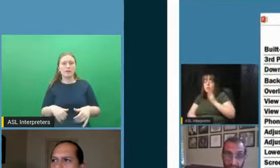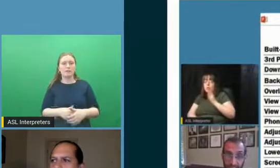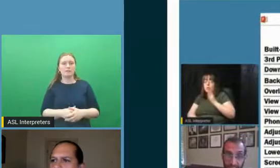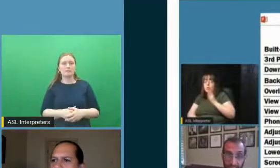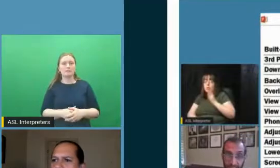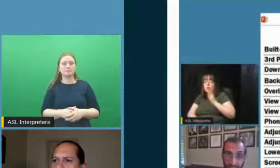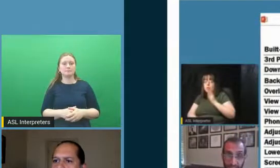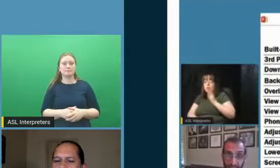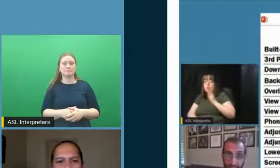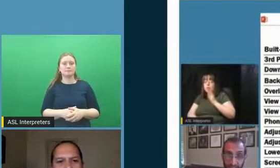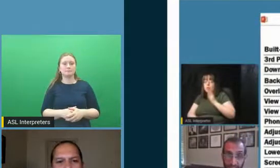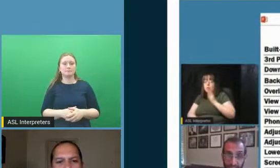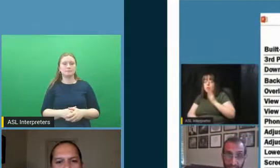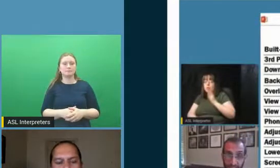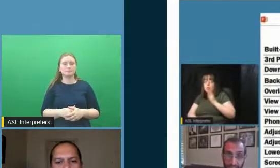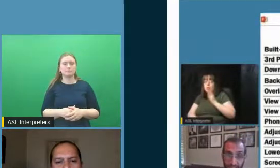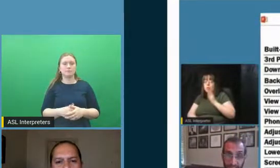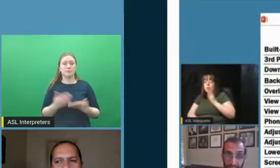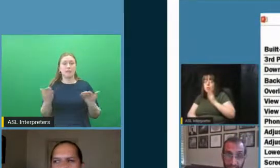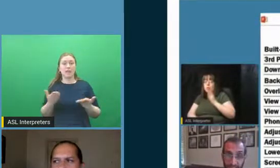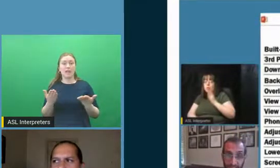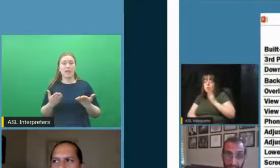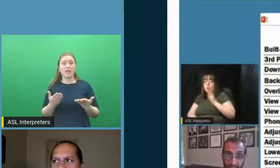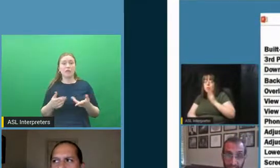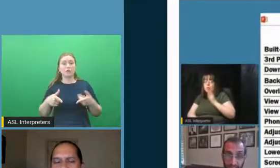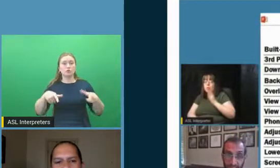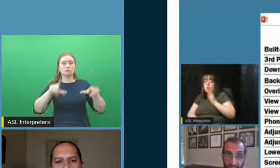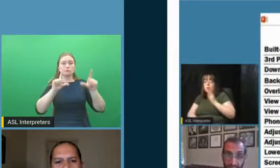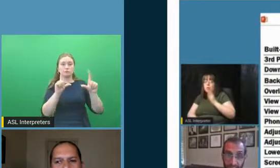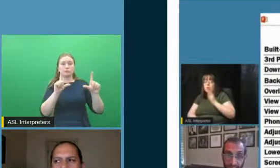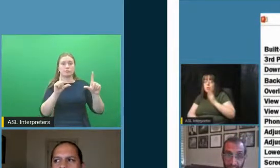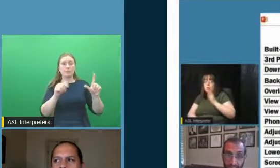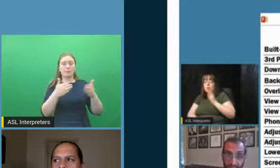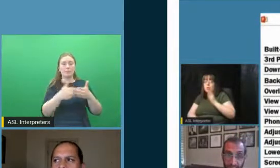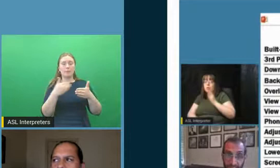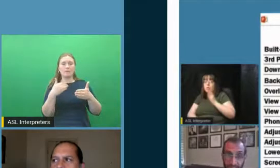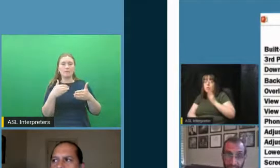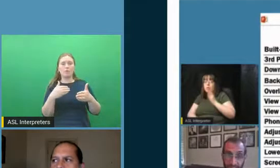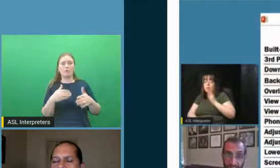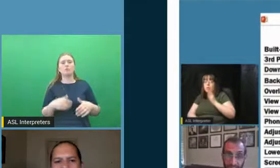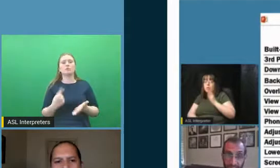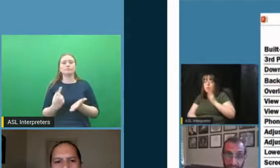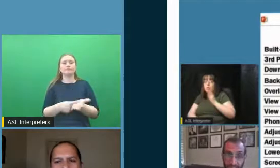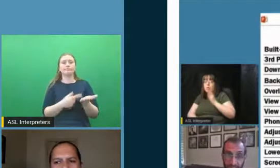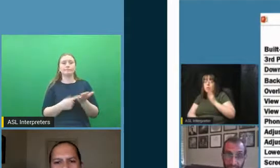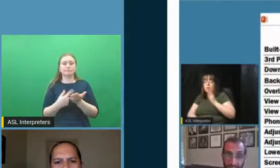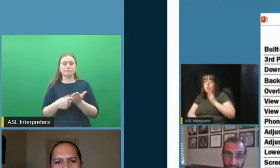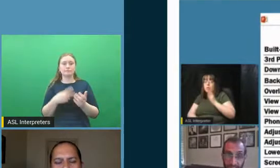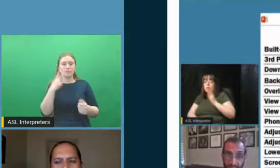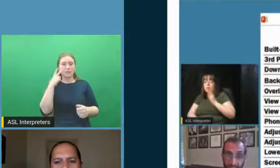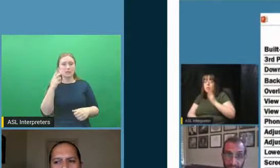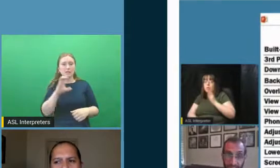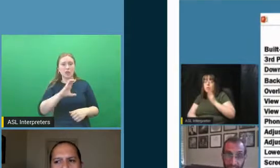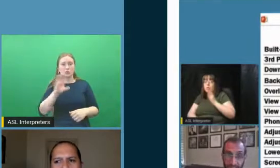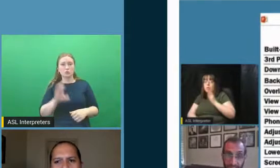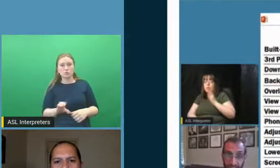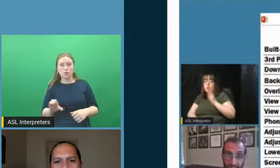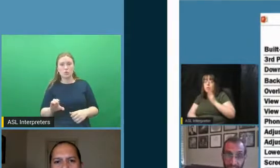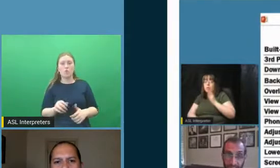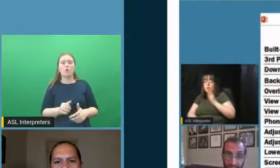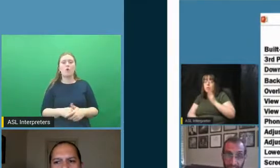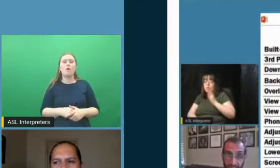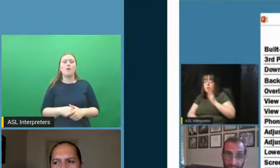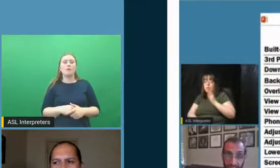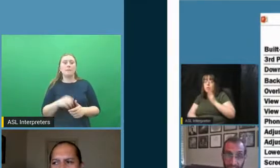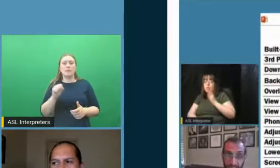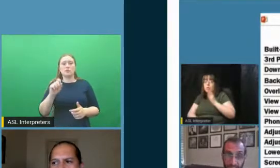So here's a slide I took from the previous session, which kind of talks about Zoom and StreamYard, and a little bit of hybrid of